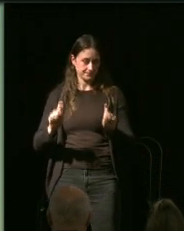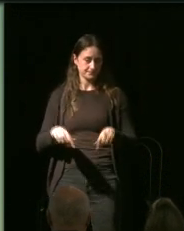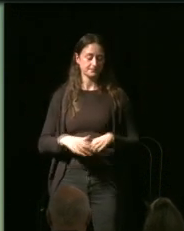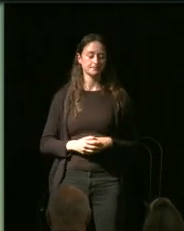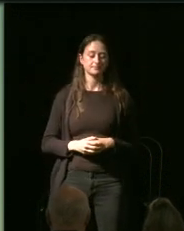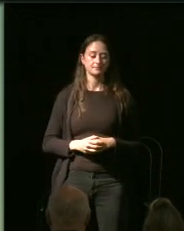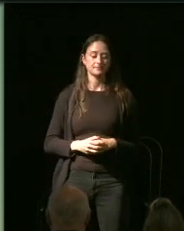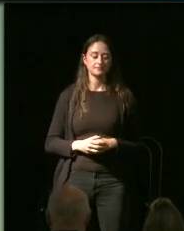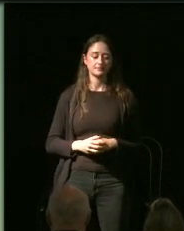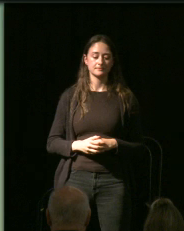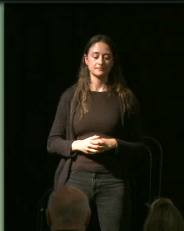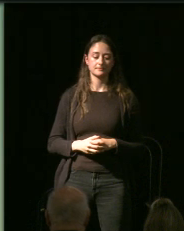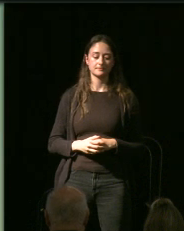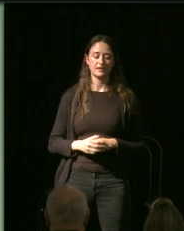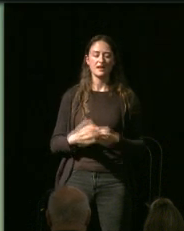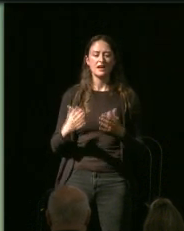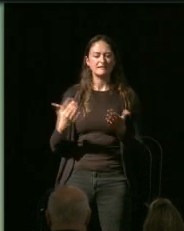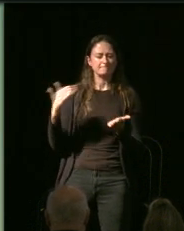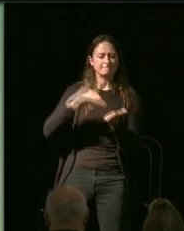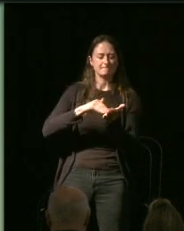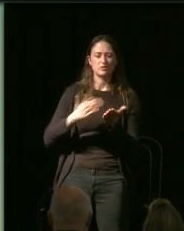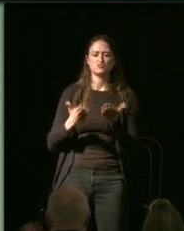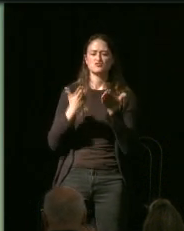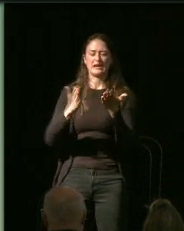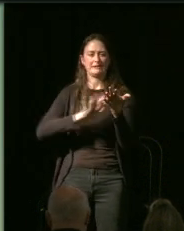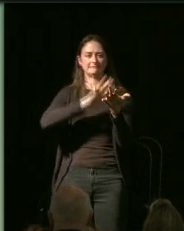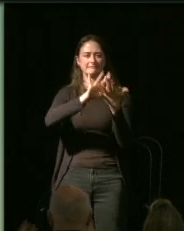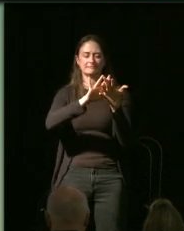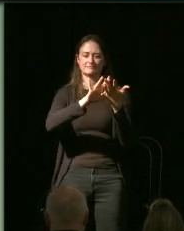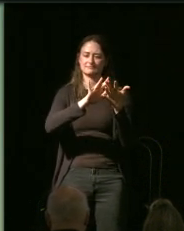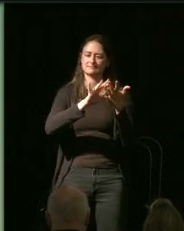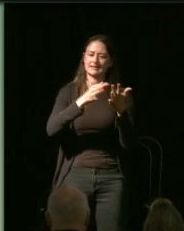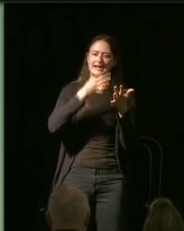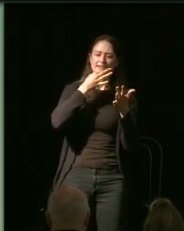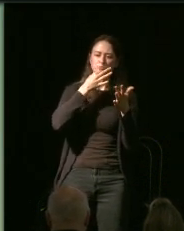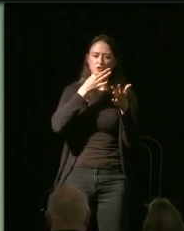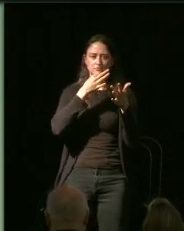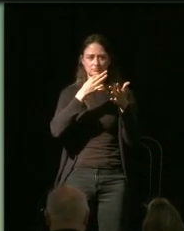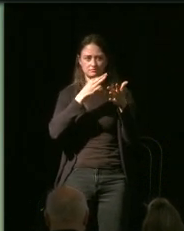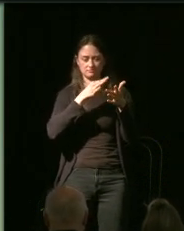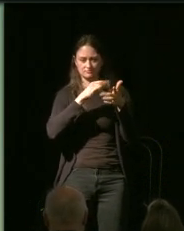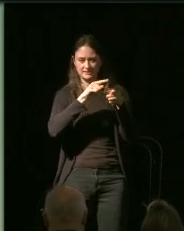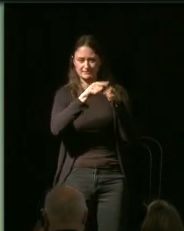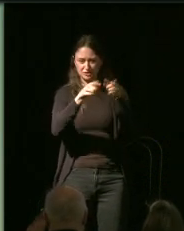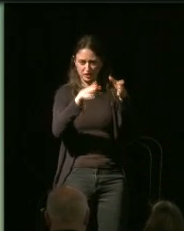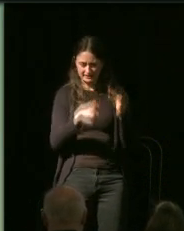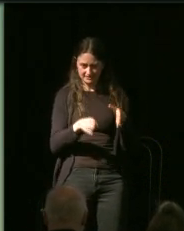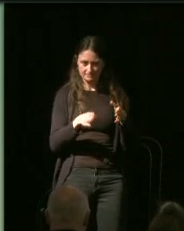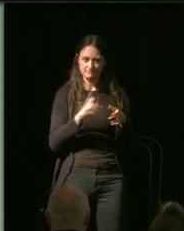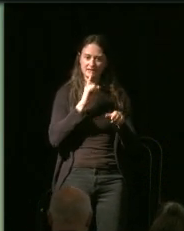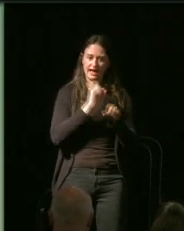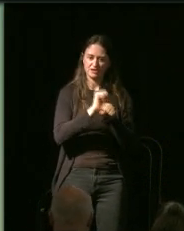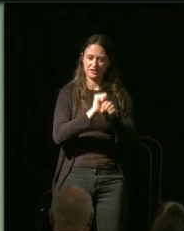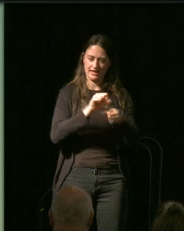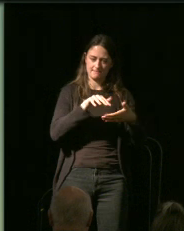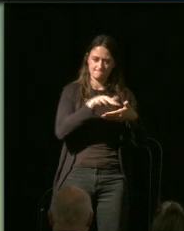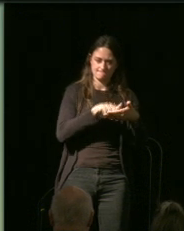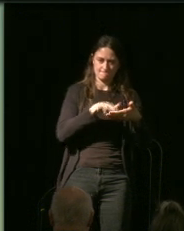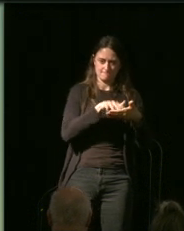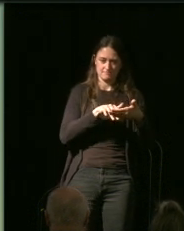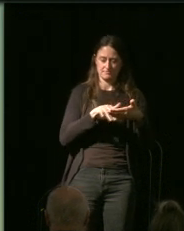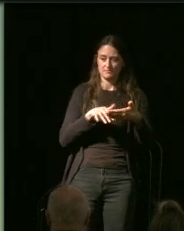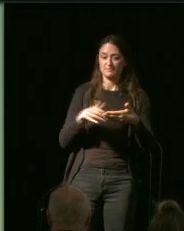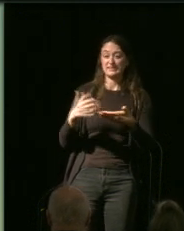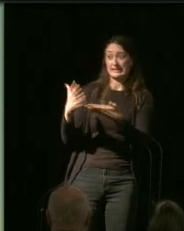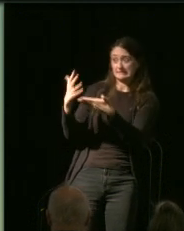professional familiar with the diseases on the panel who can best make sense of any result that may be returned. Some infants with hearing loss have a